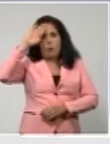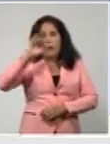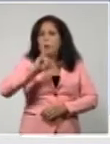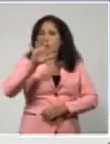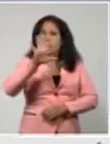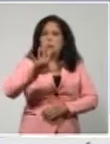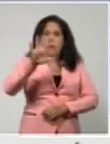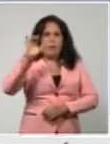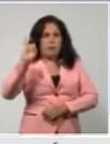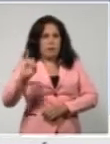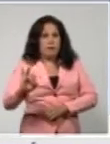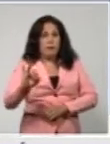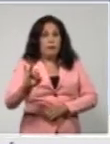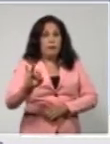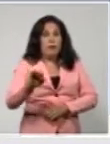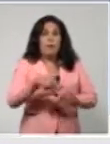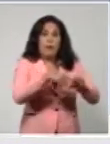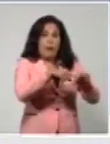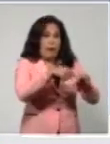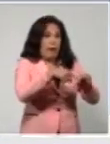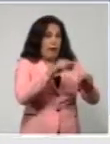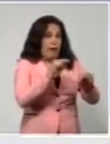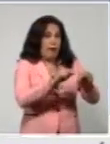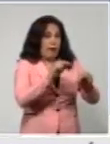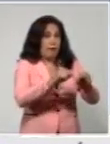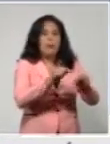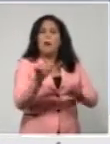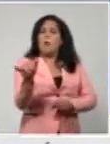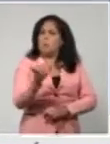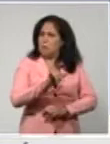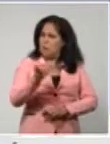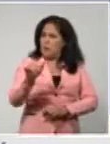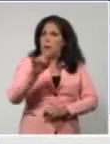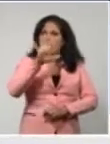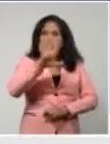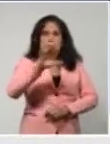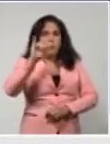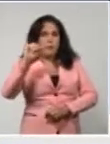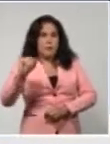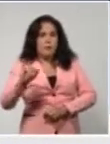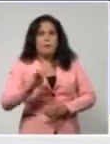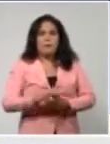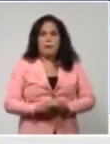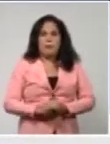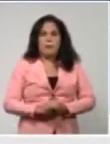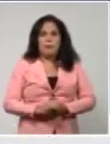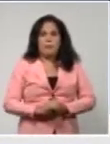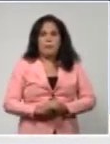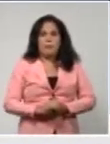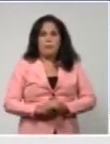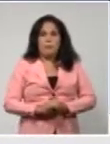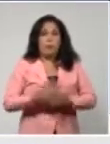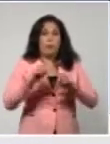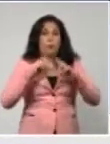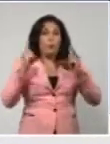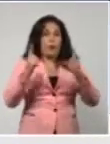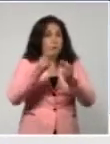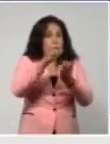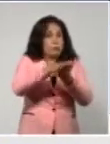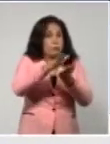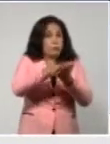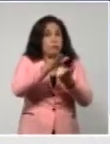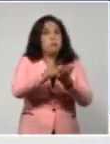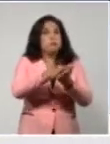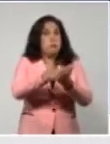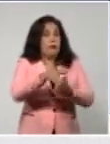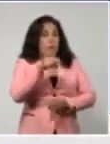60, Las Tunas 71, Santiago de Cuba 57, and the Isle of Youth Special